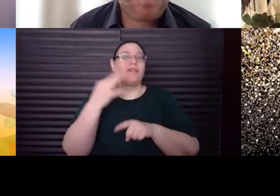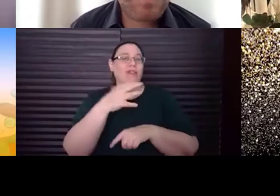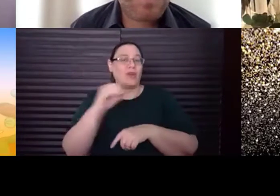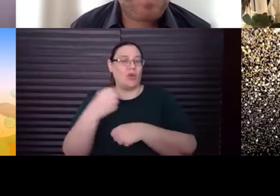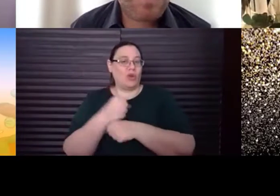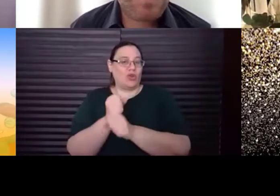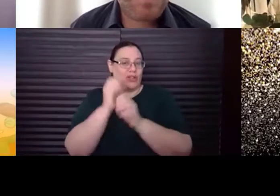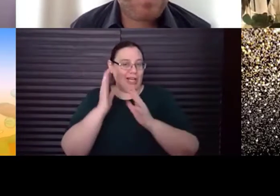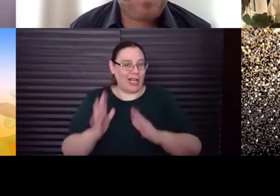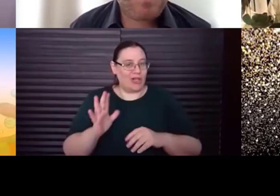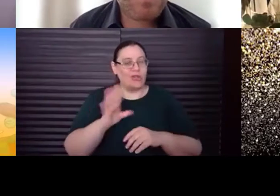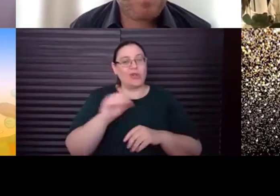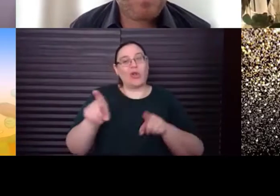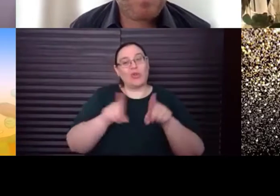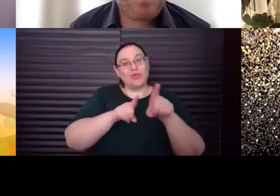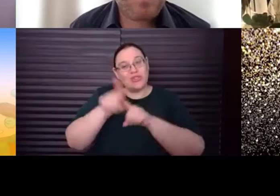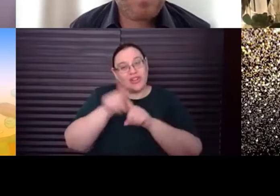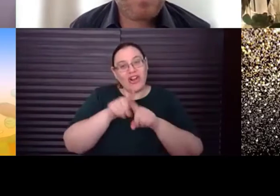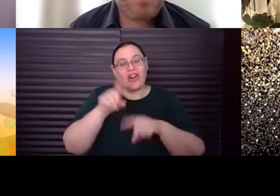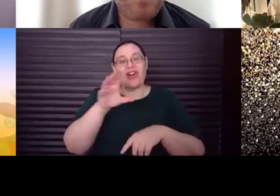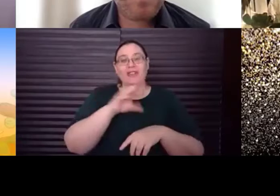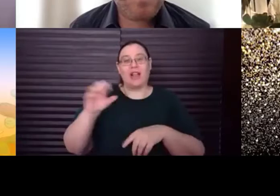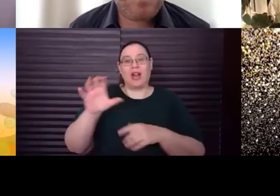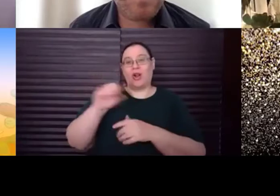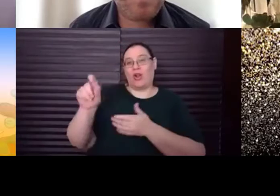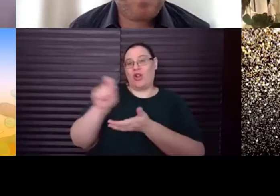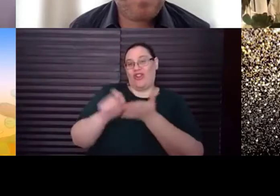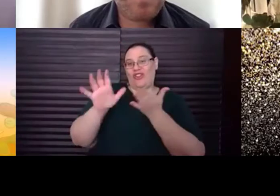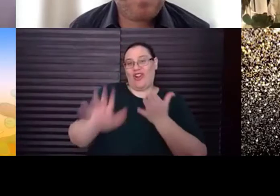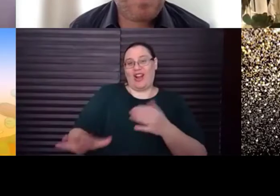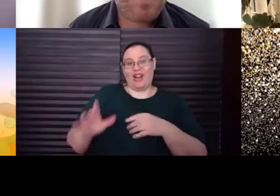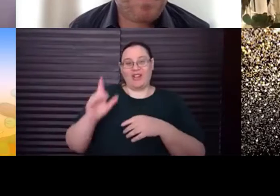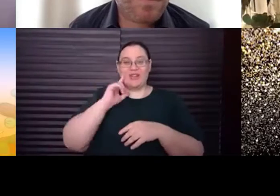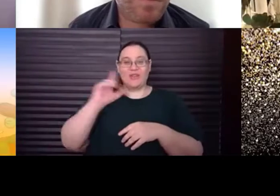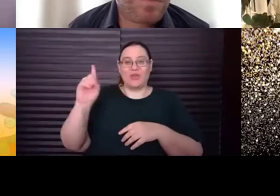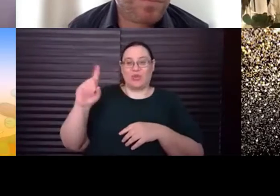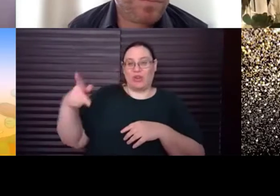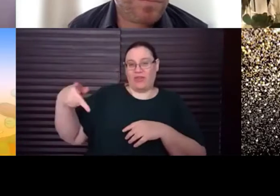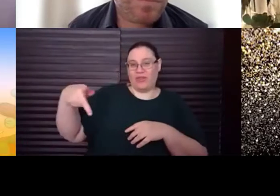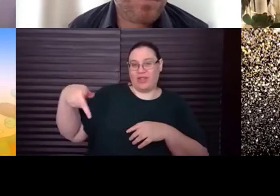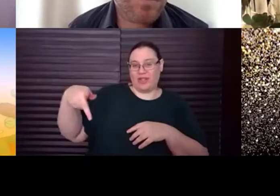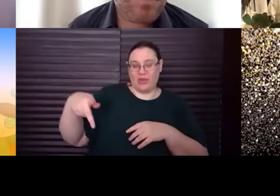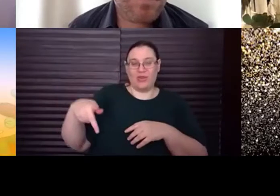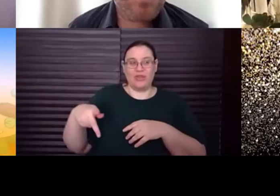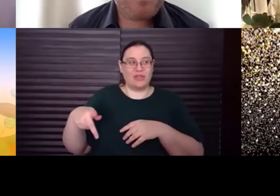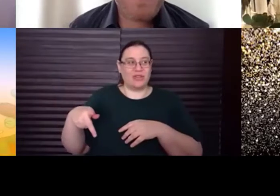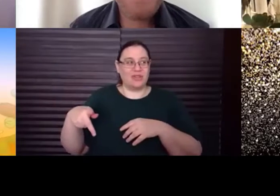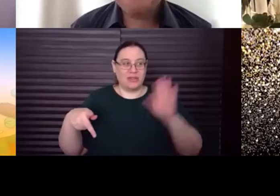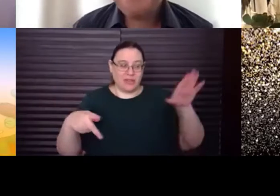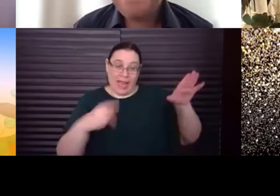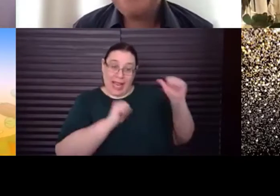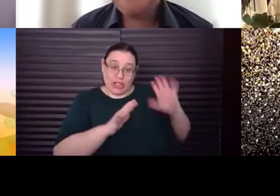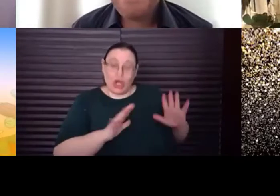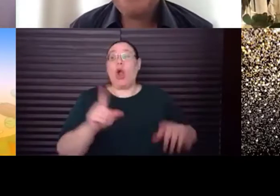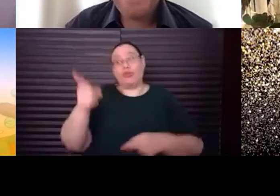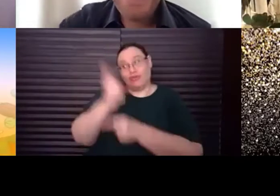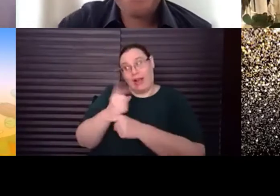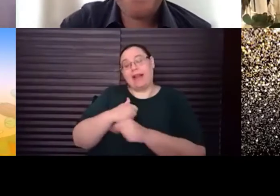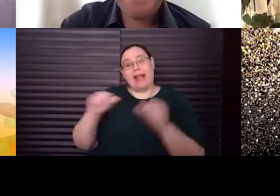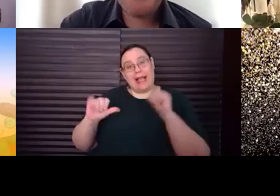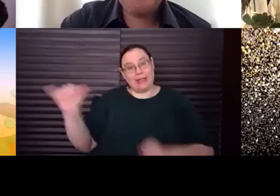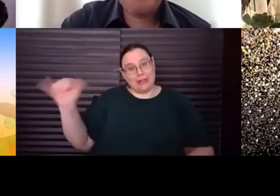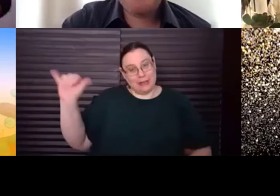co-creators, co-stars, and co-writers on Dwarfopsychosis. And again, just So Also an I'm, actor. Yeah. I did act on it